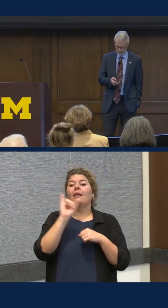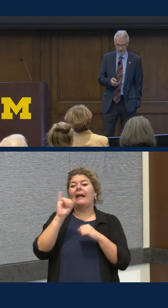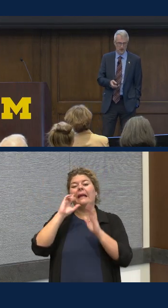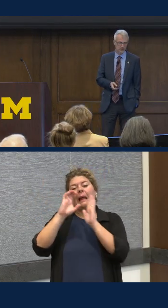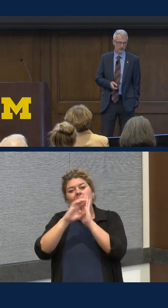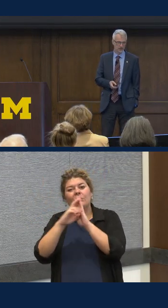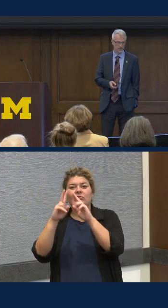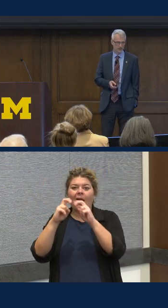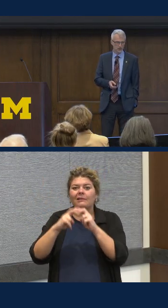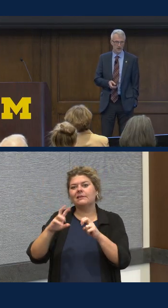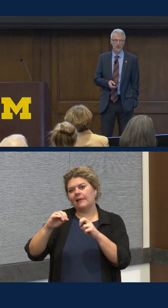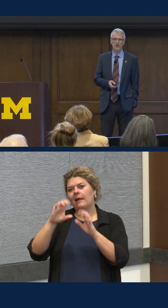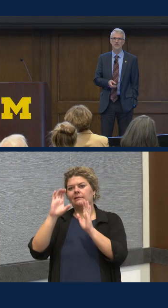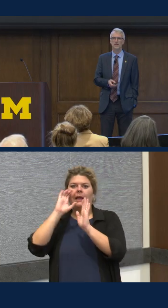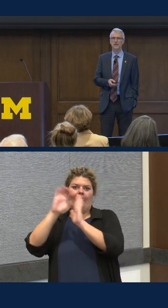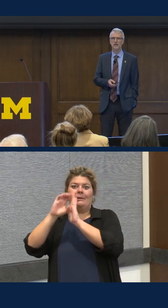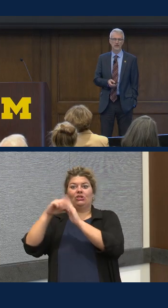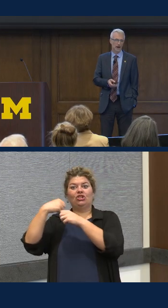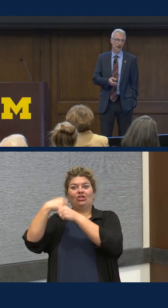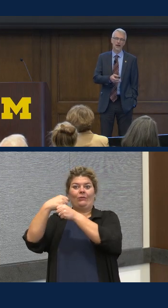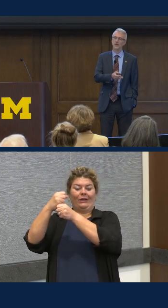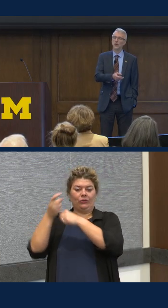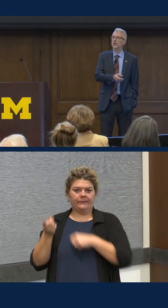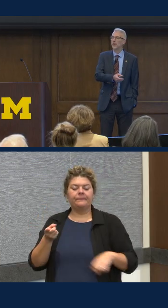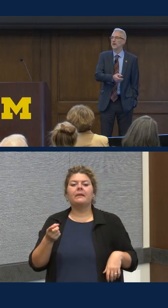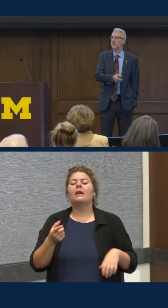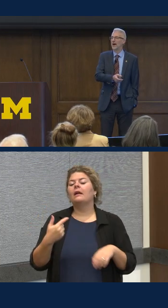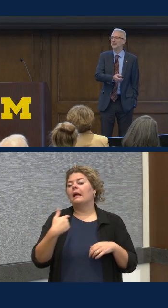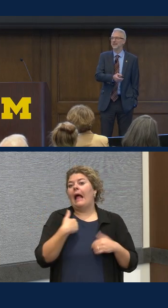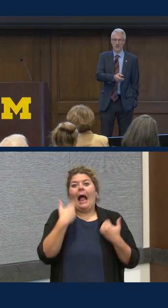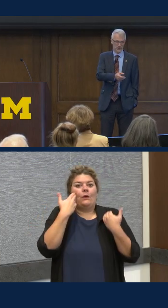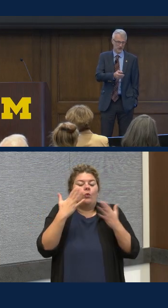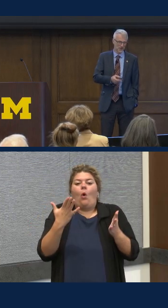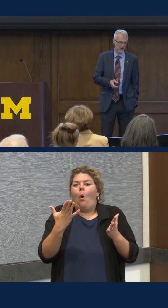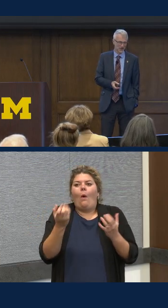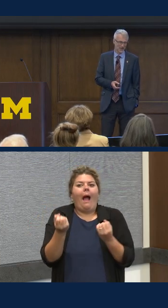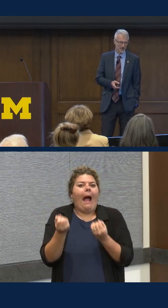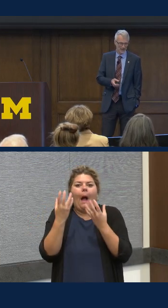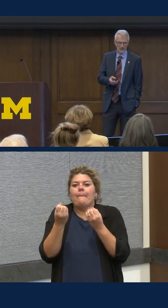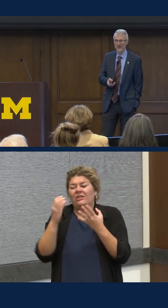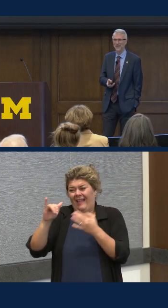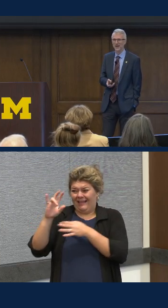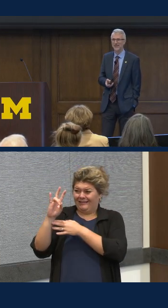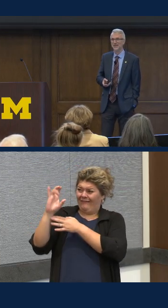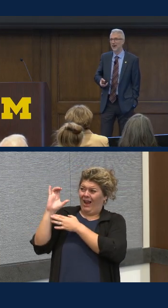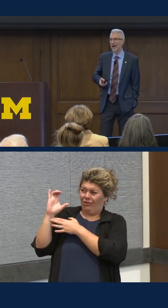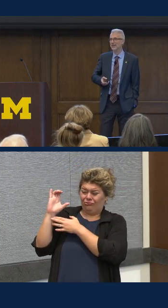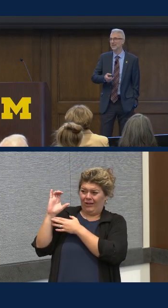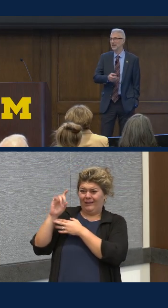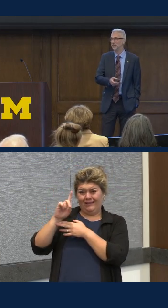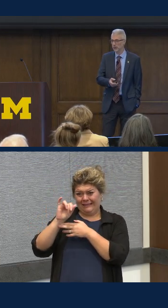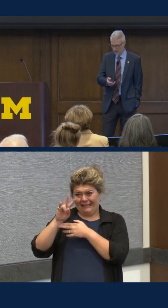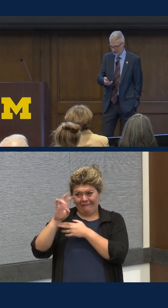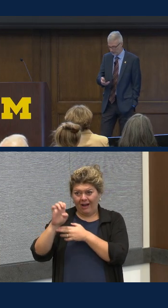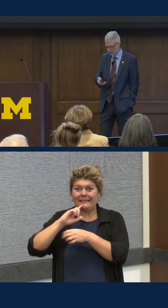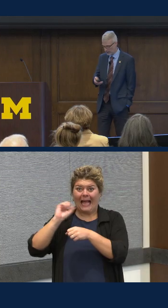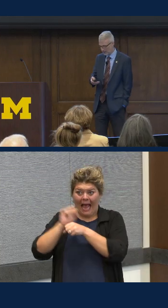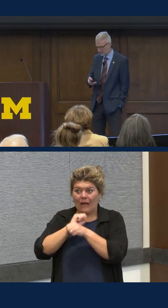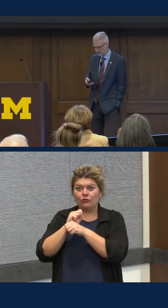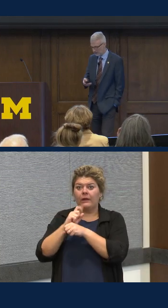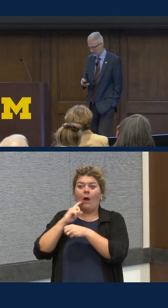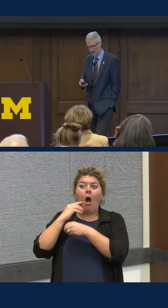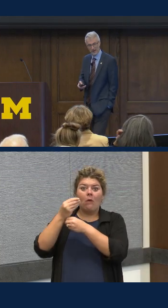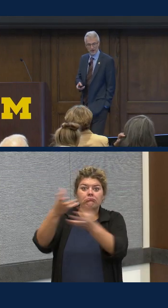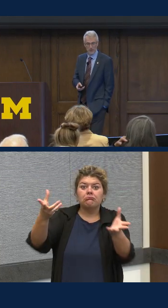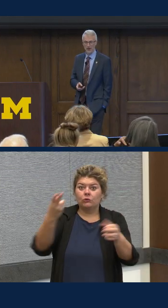analysis and image generation. So this is clearly, I don't know what fraction of those 700 unique devices are actually deployed